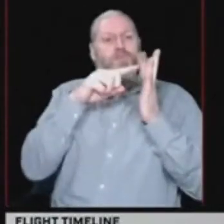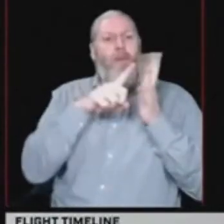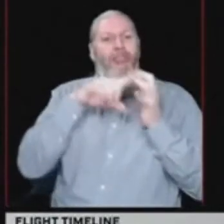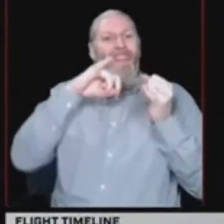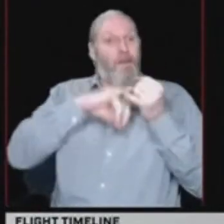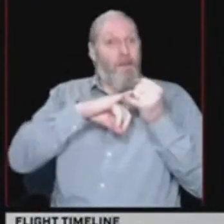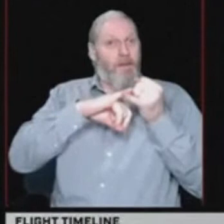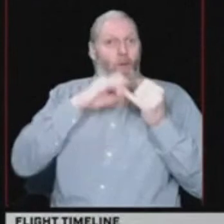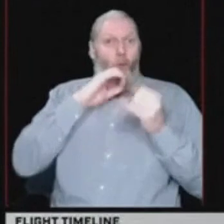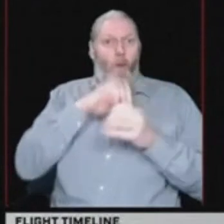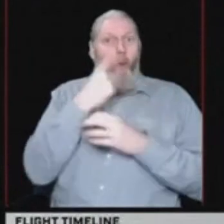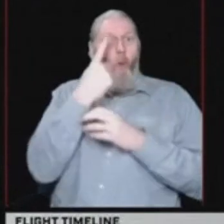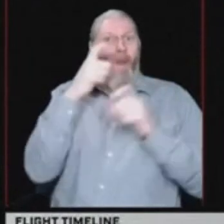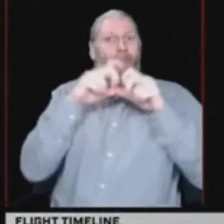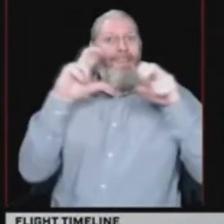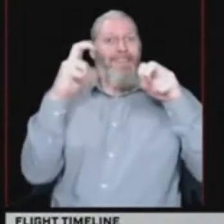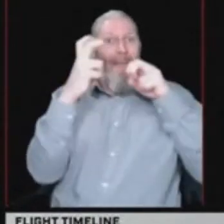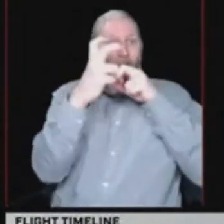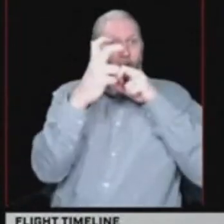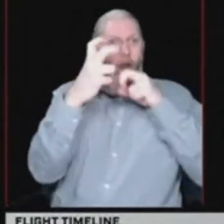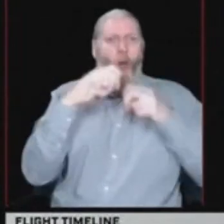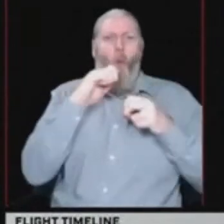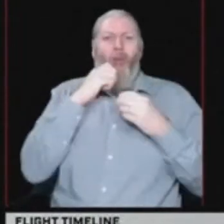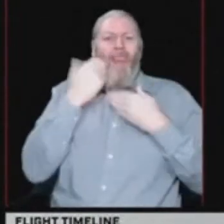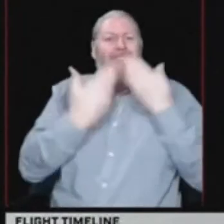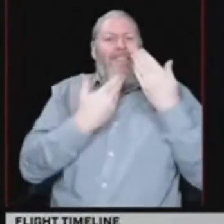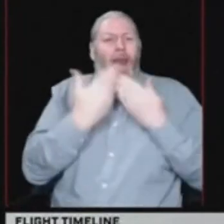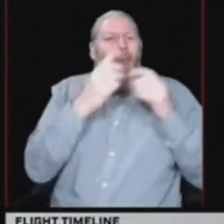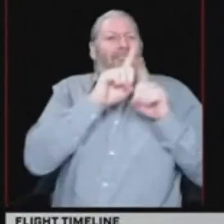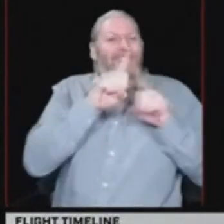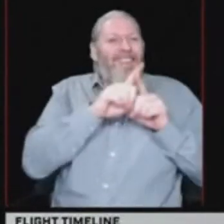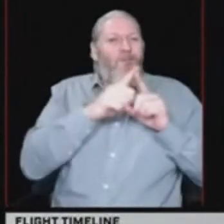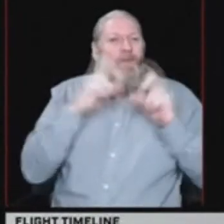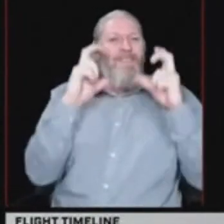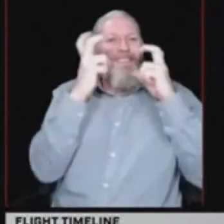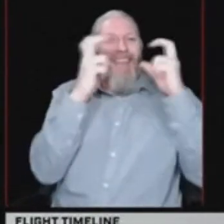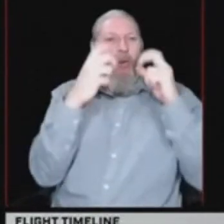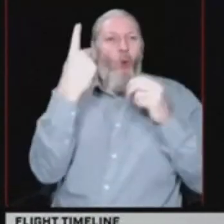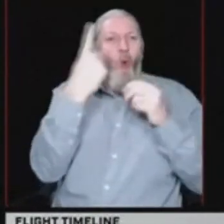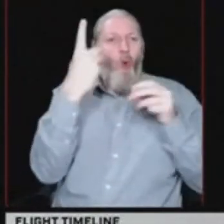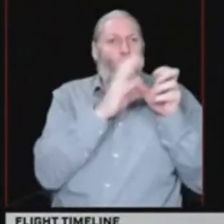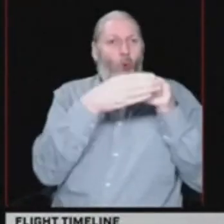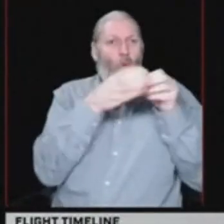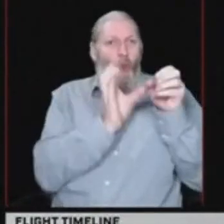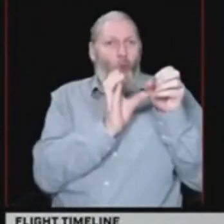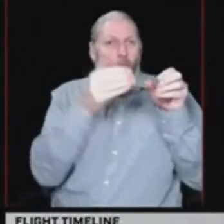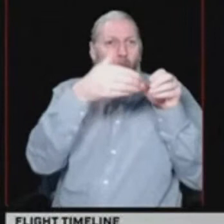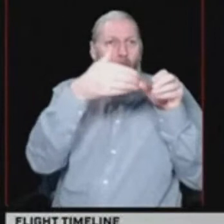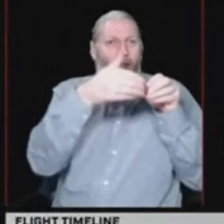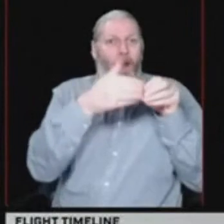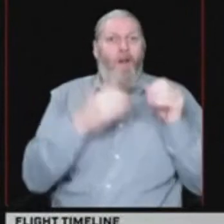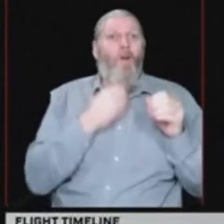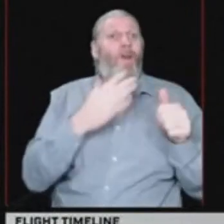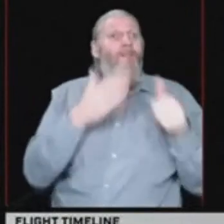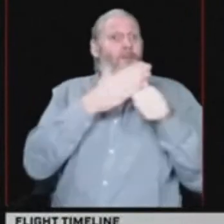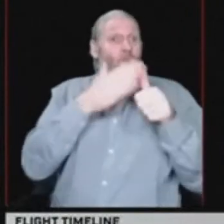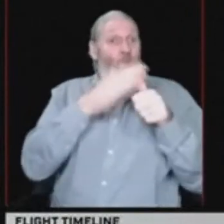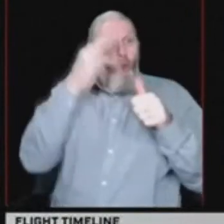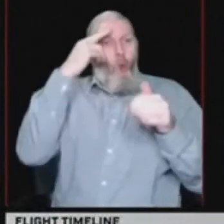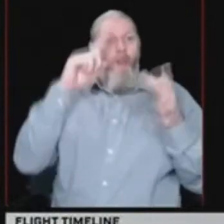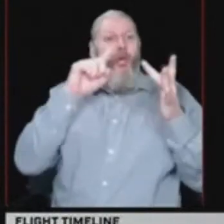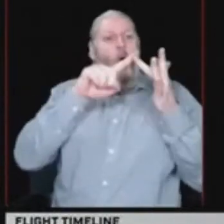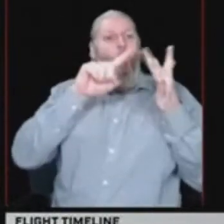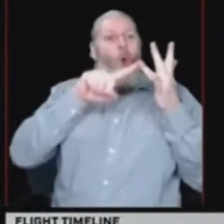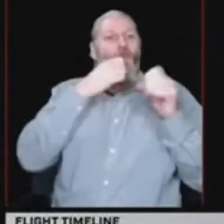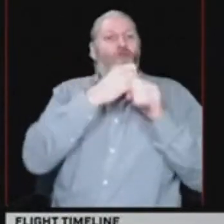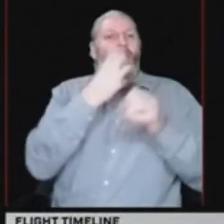I want to tell you a little bit more about a few more of the ride shares that we have on board. The first one there is the IOD-3 Amber, or commonly